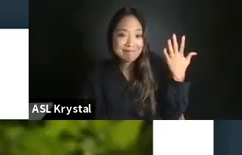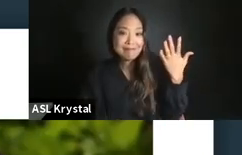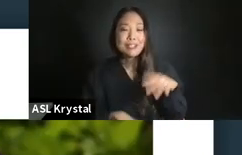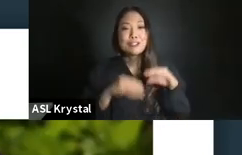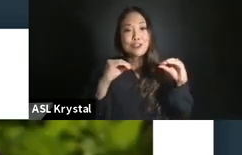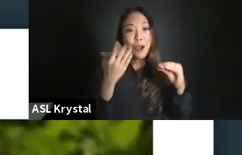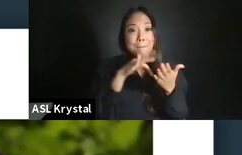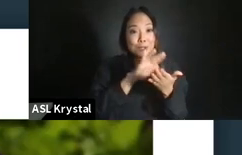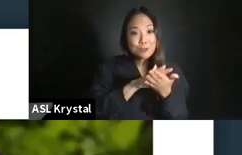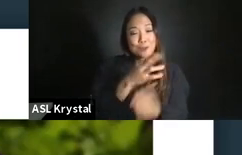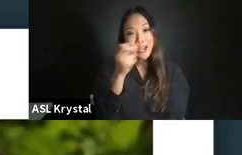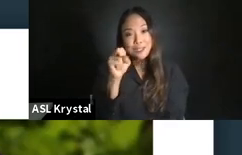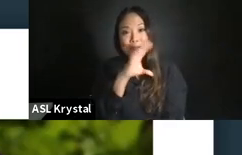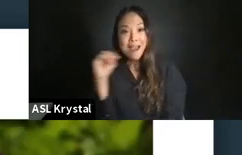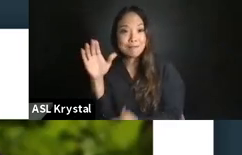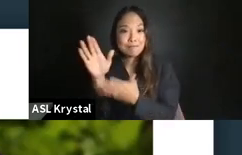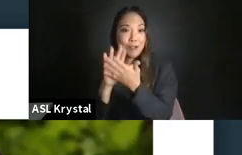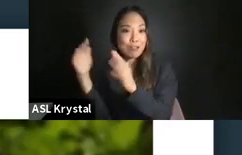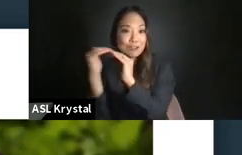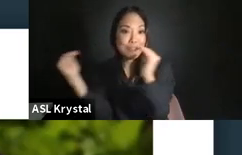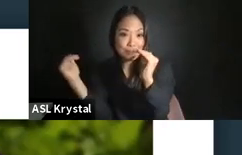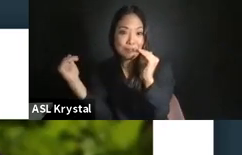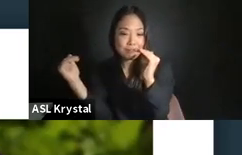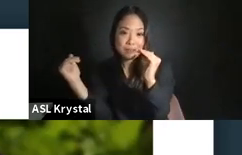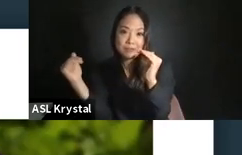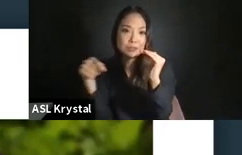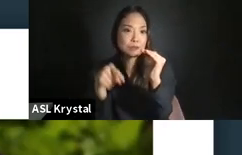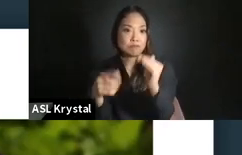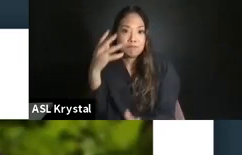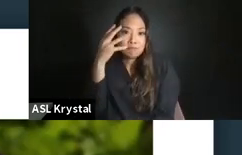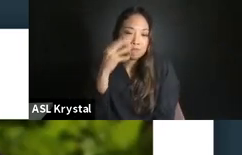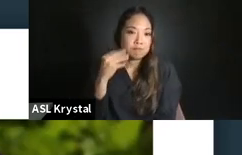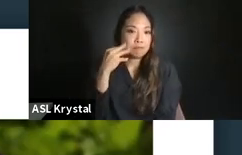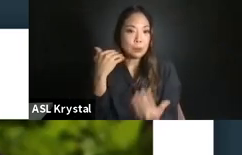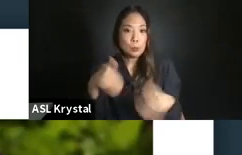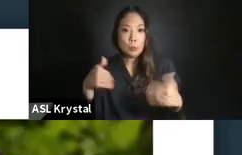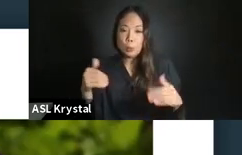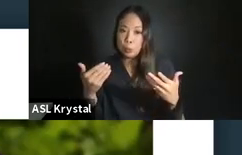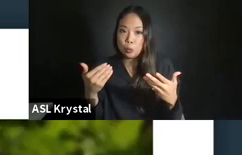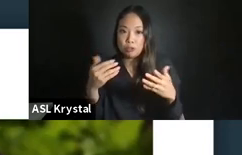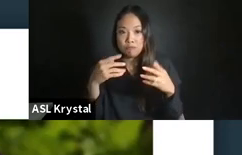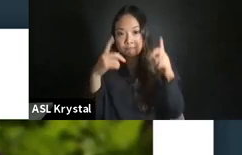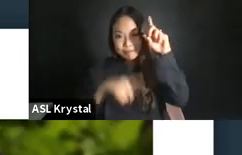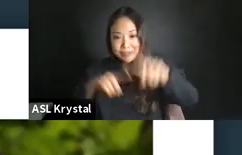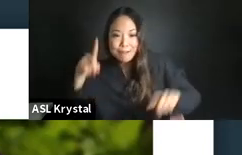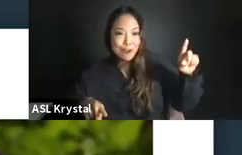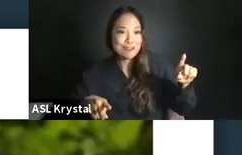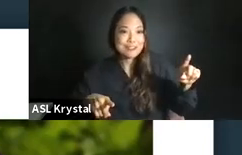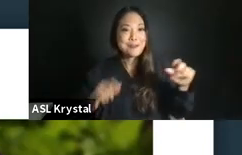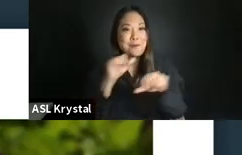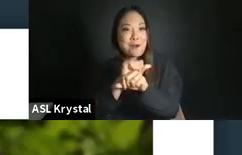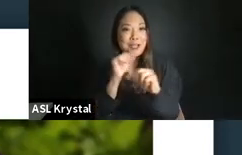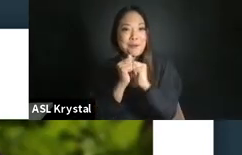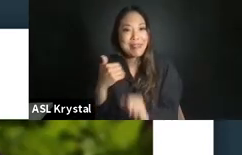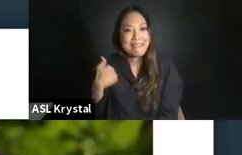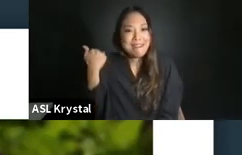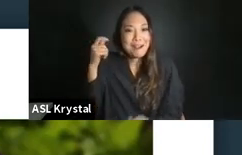collegiate level so she brings a wide breadth of experience working with young people she's very